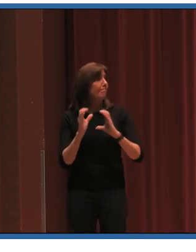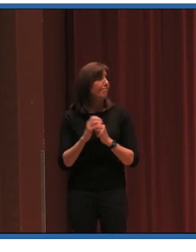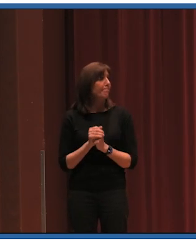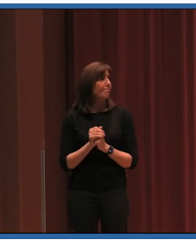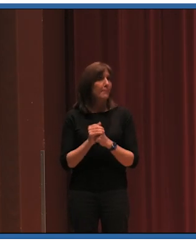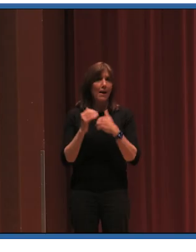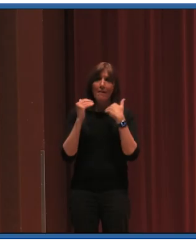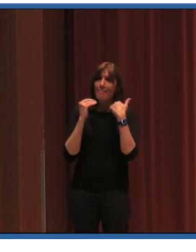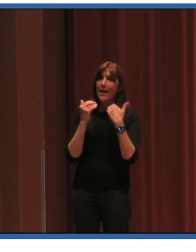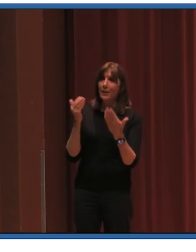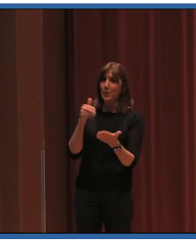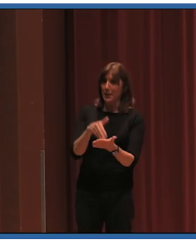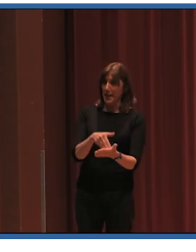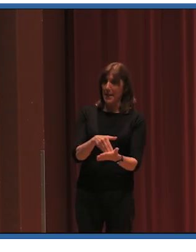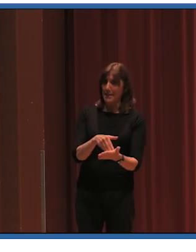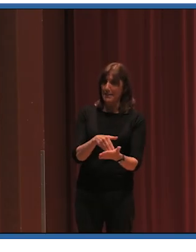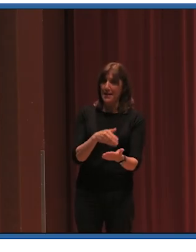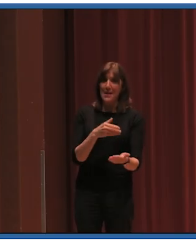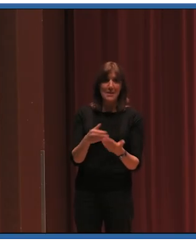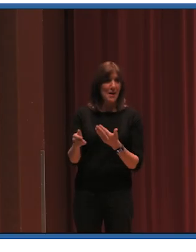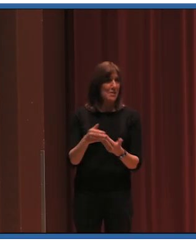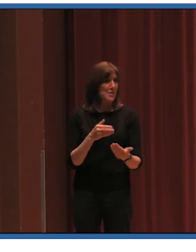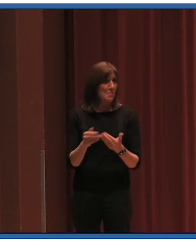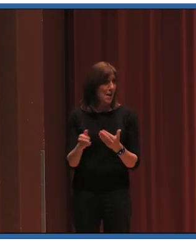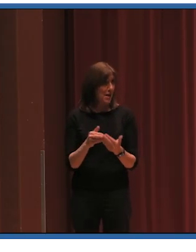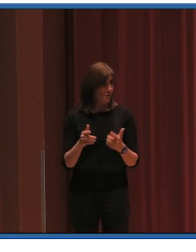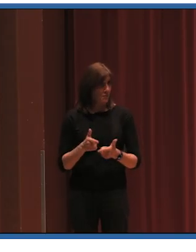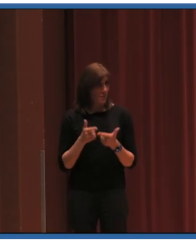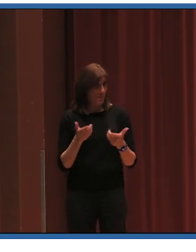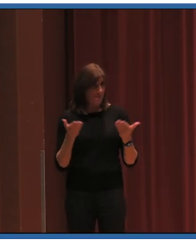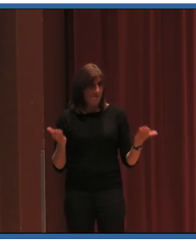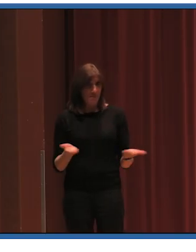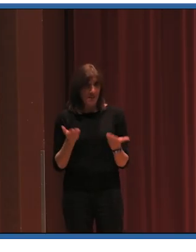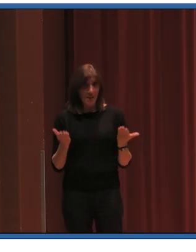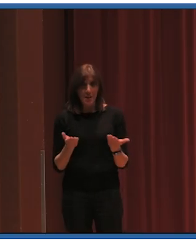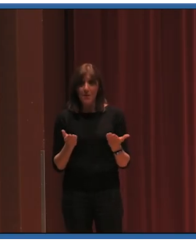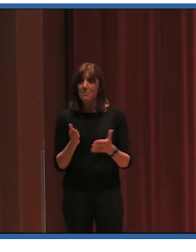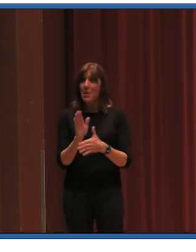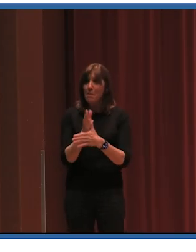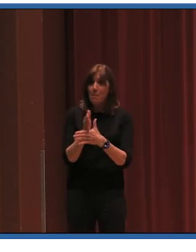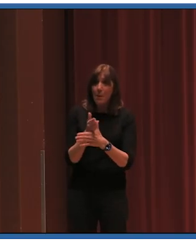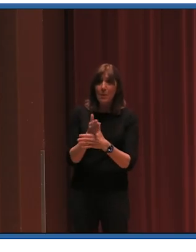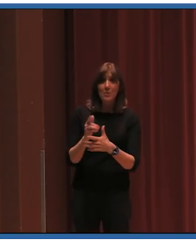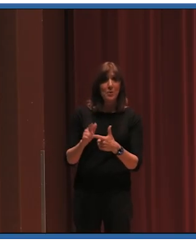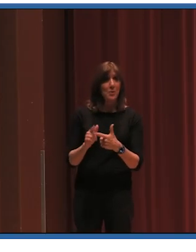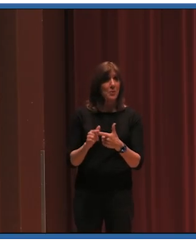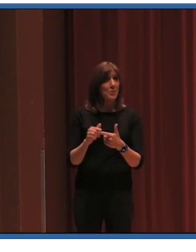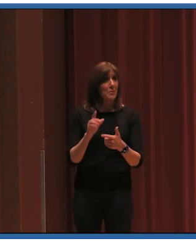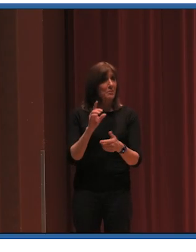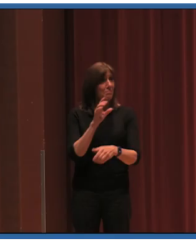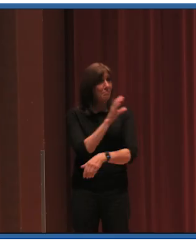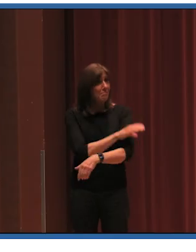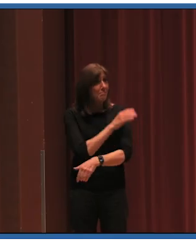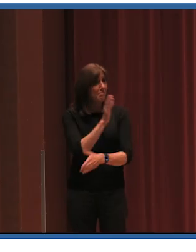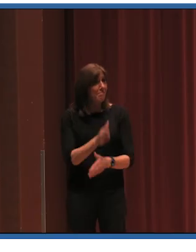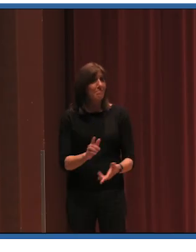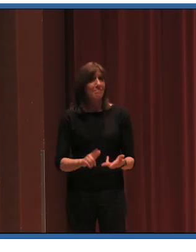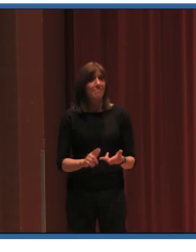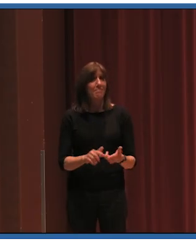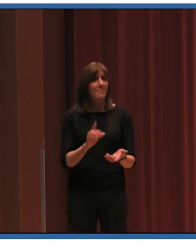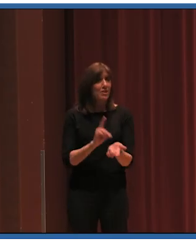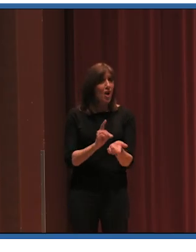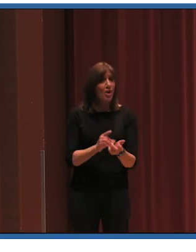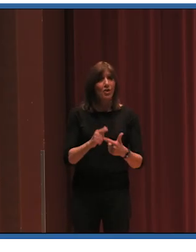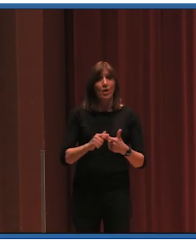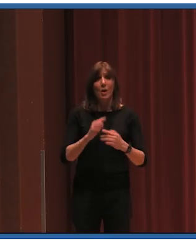Thank you again, whether you're a resident of this community, a partner, a clinician, a prevention advocate,